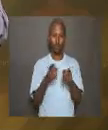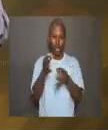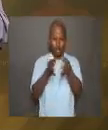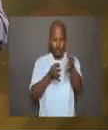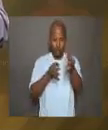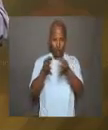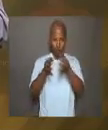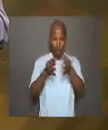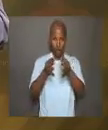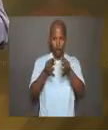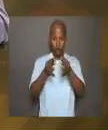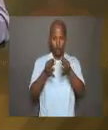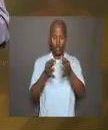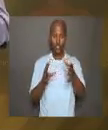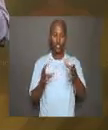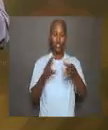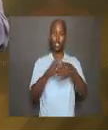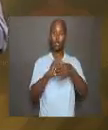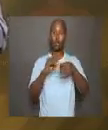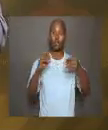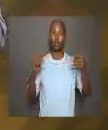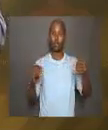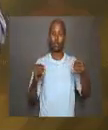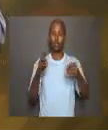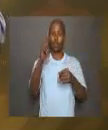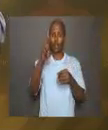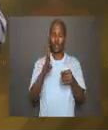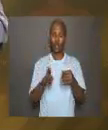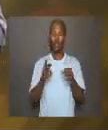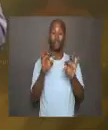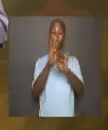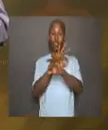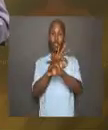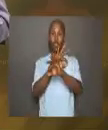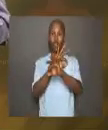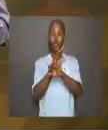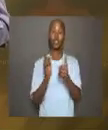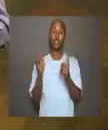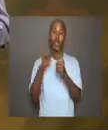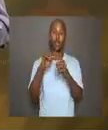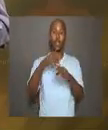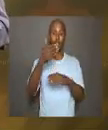and will also explain the decomposition of rational